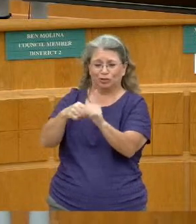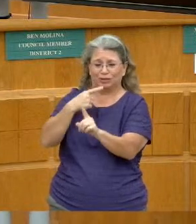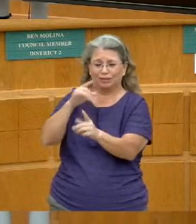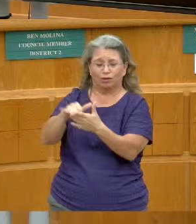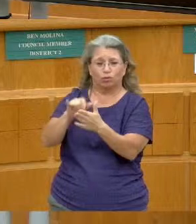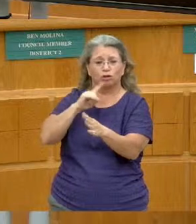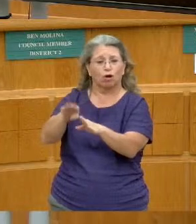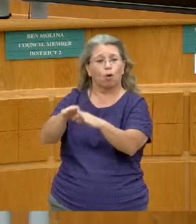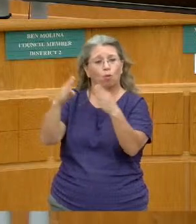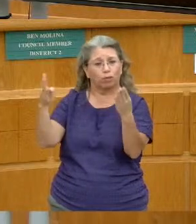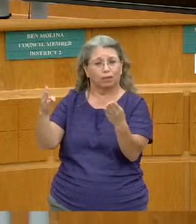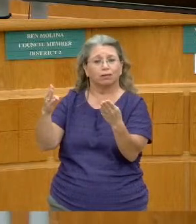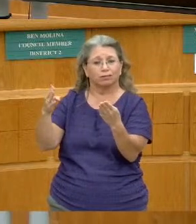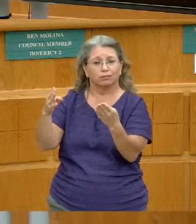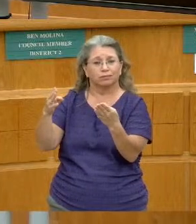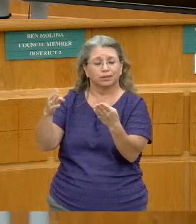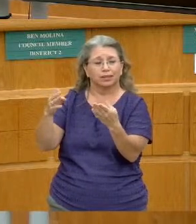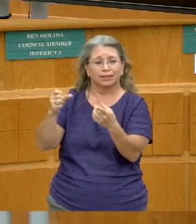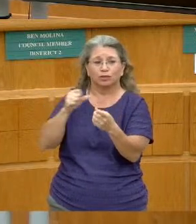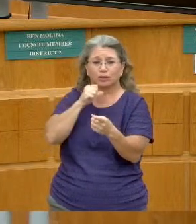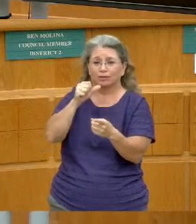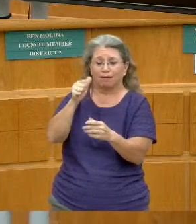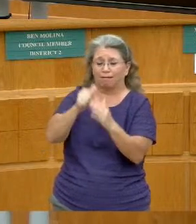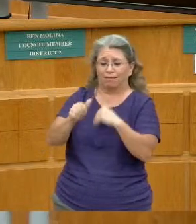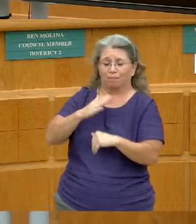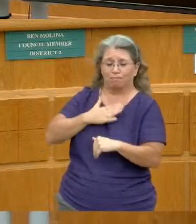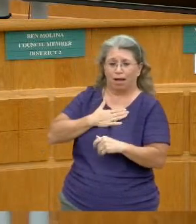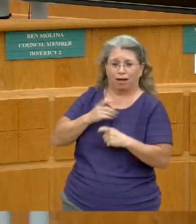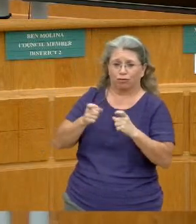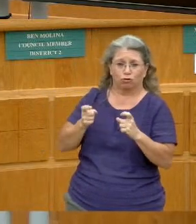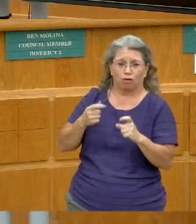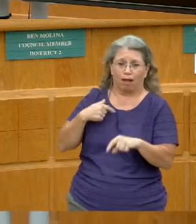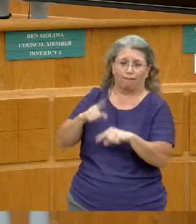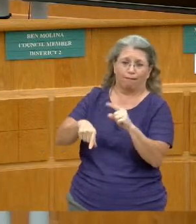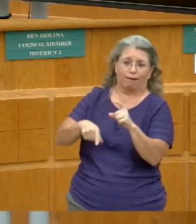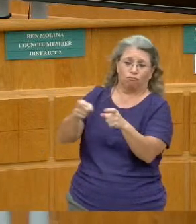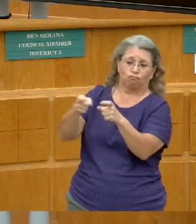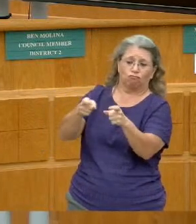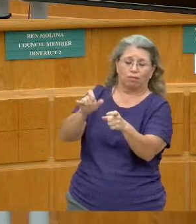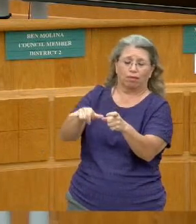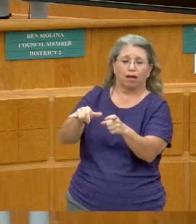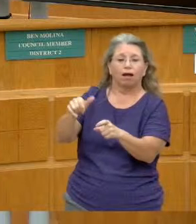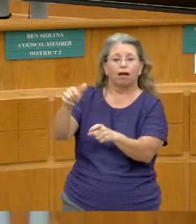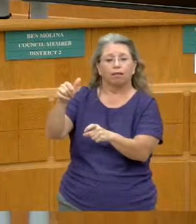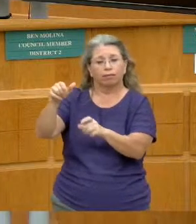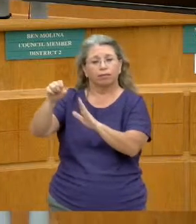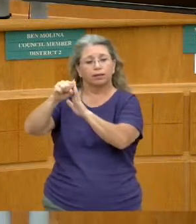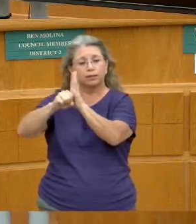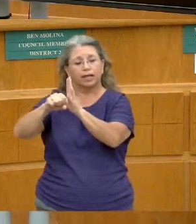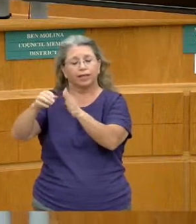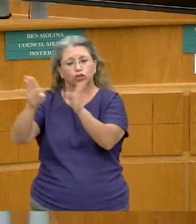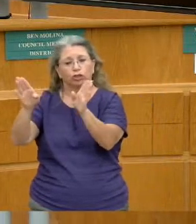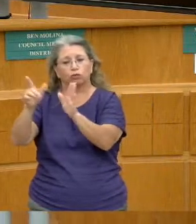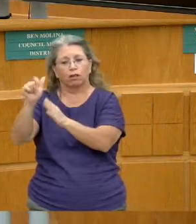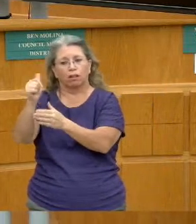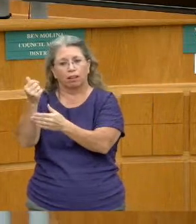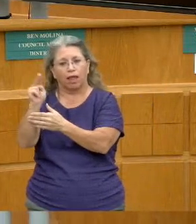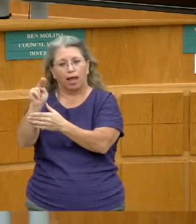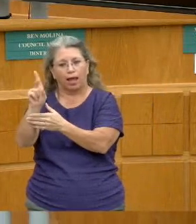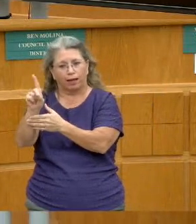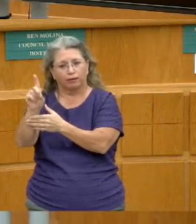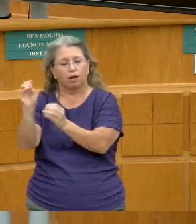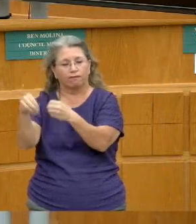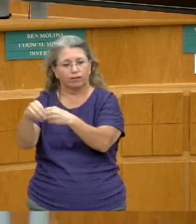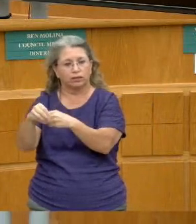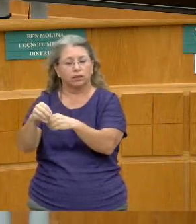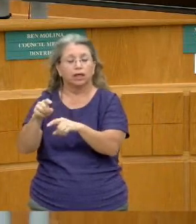hands to regulate. It's in the hands of the General Land Office. However, there are things that we can do, like restrict the